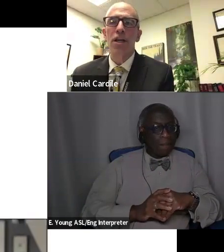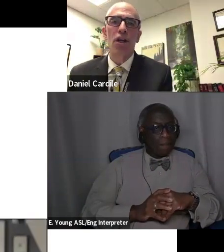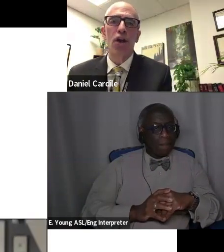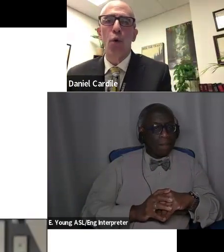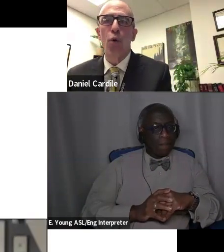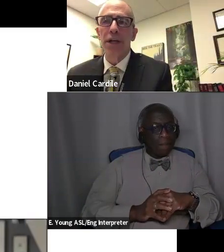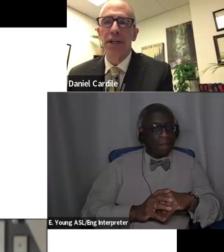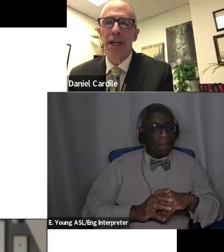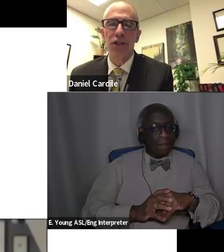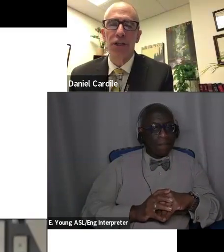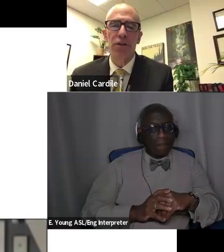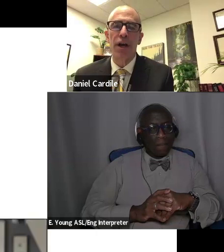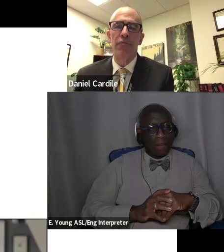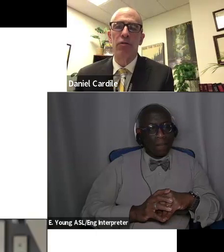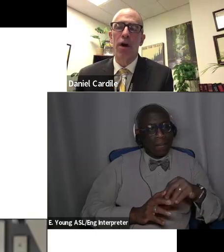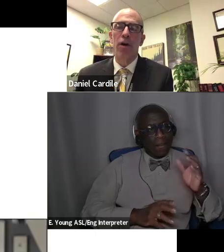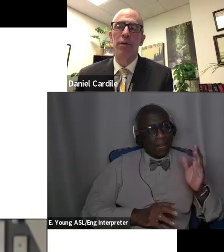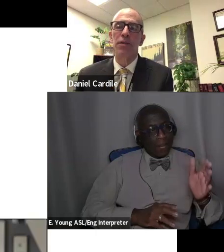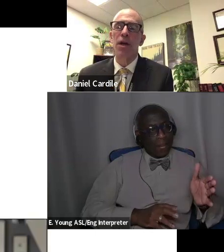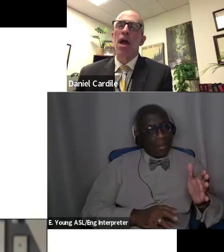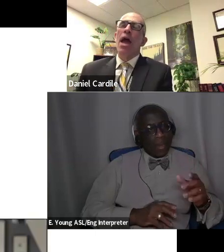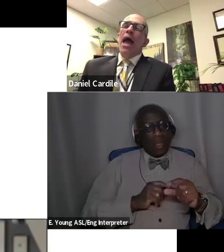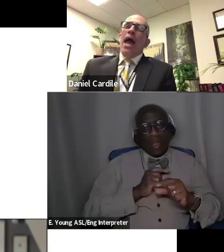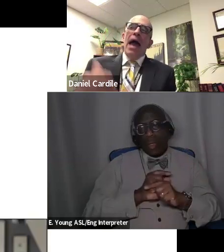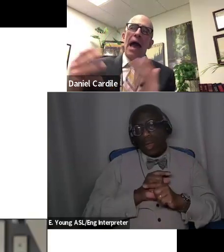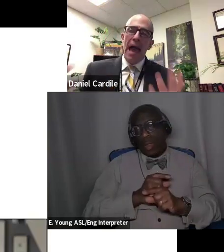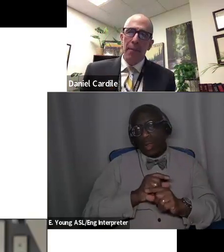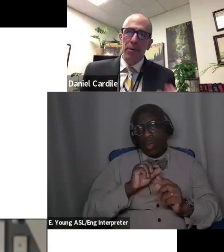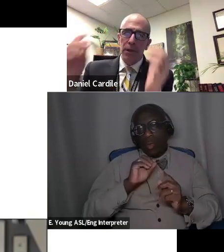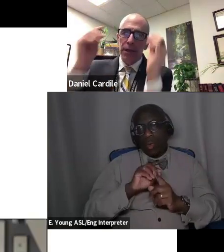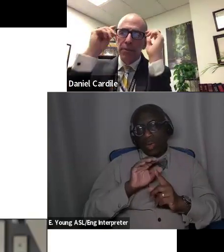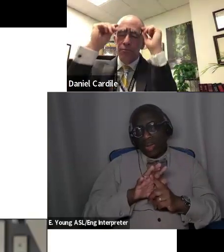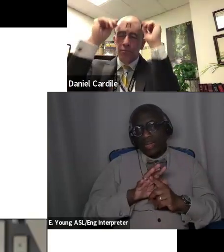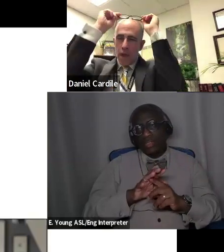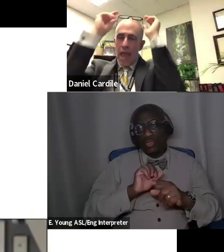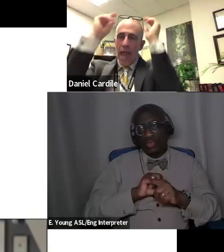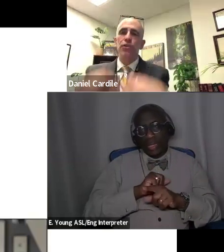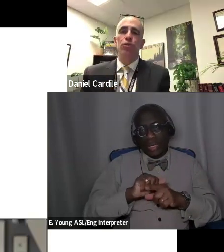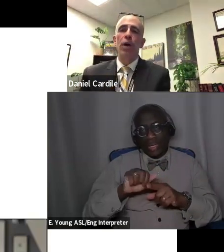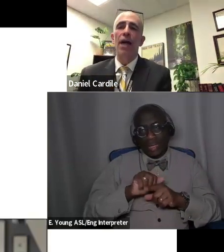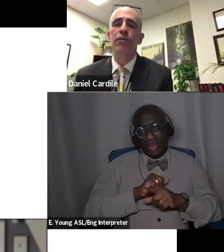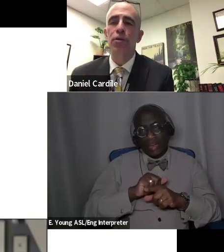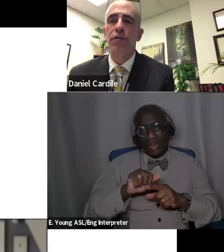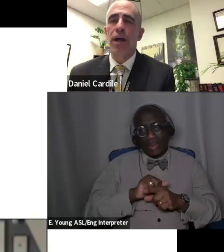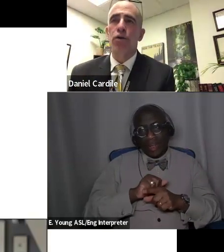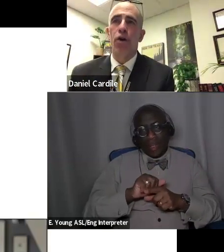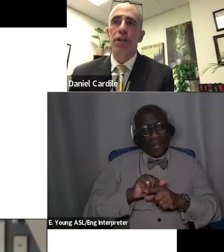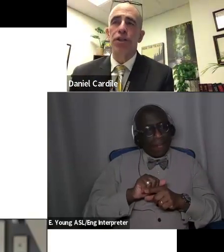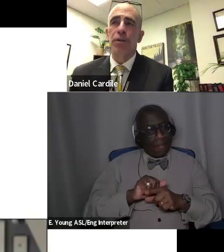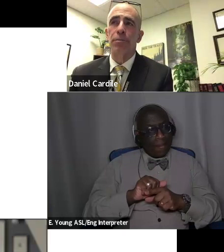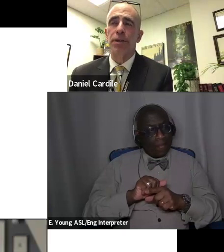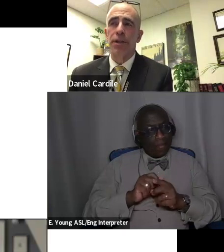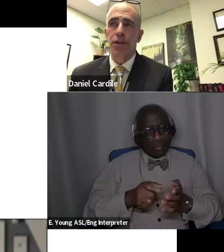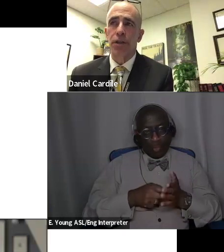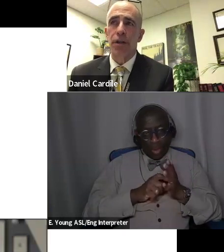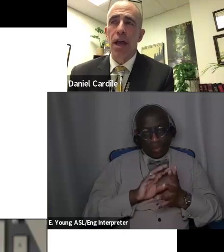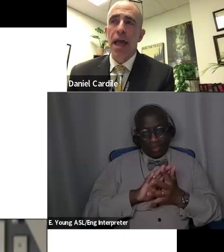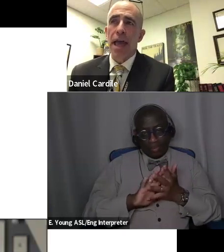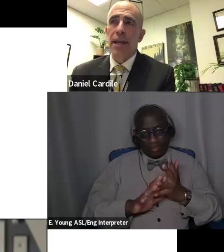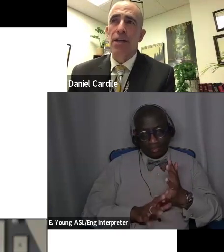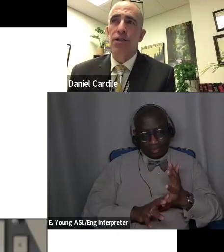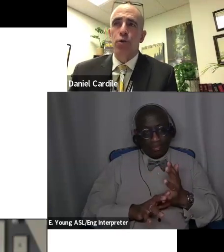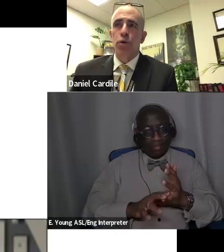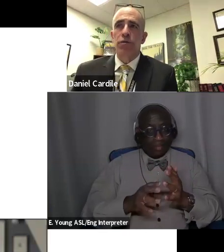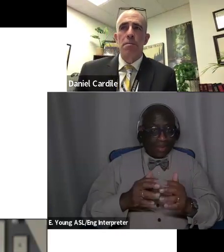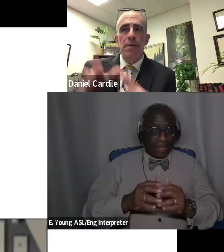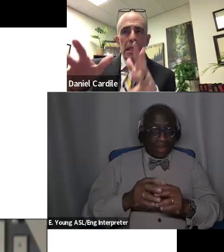Guardian orientation and training requirements. Happily, after you file a guardianship petition,